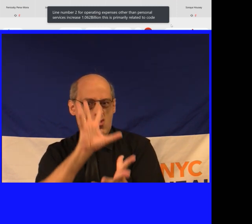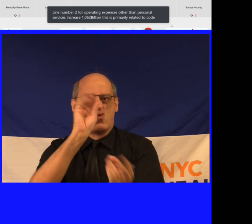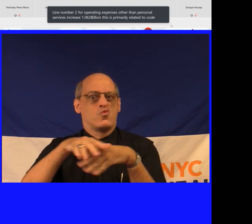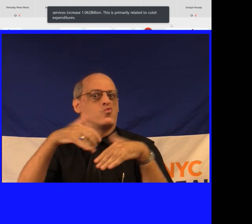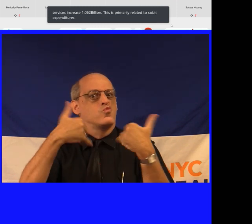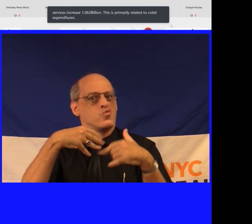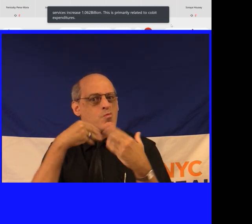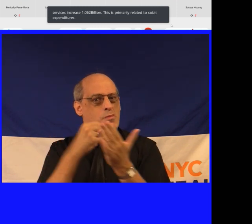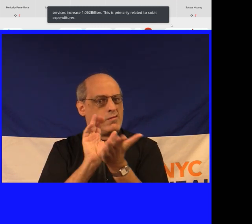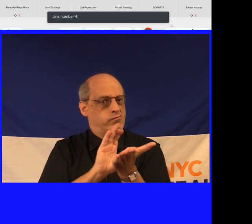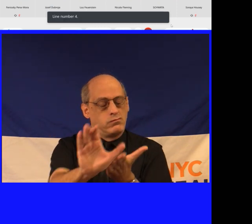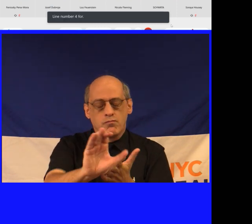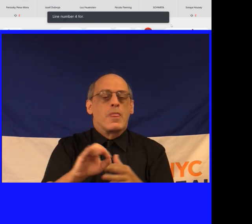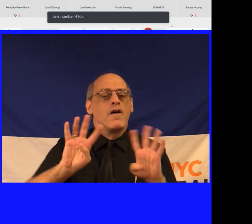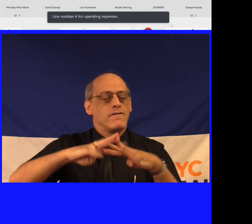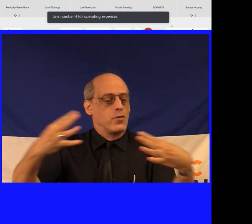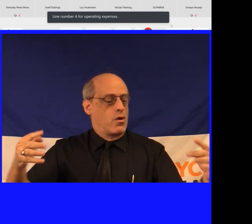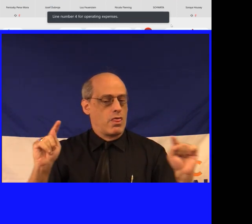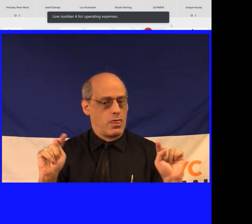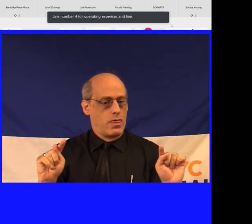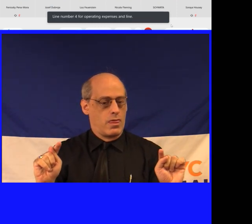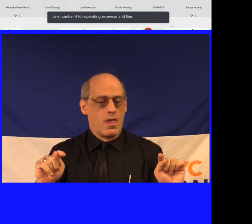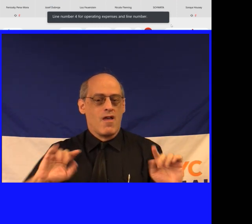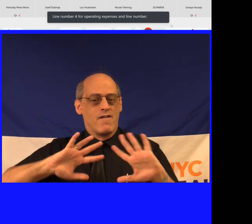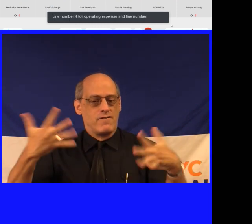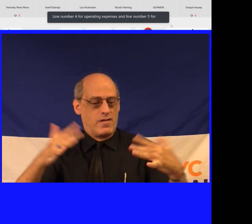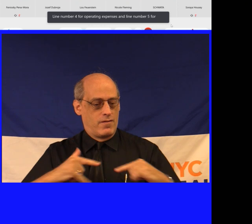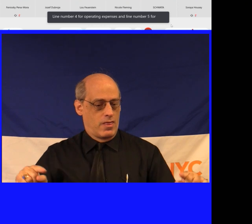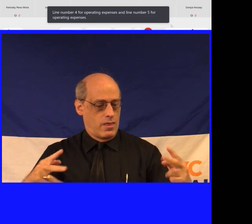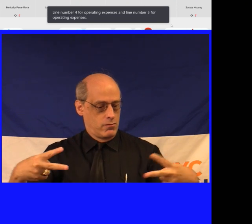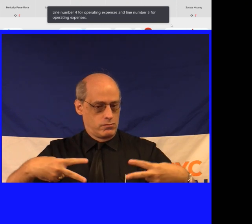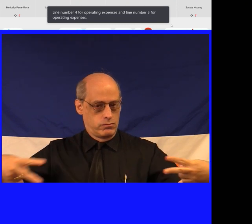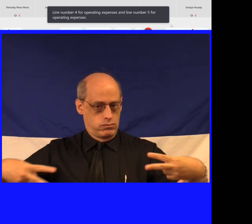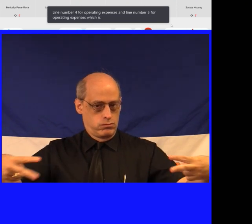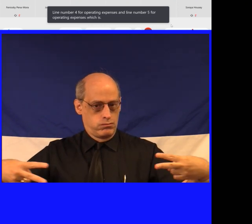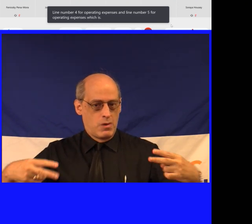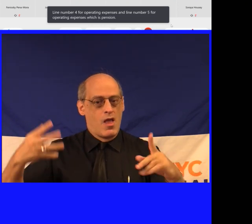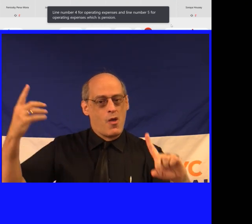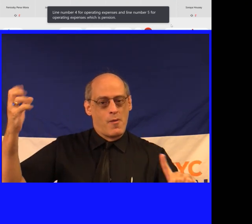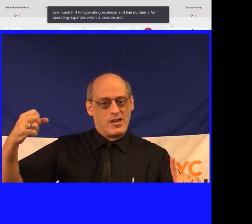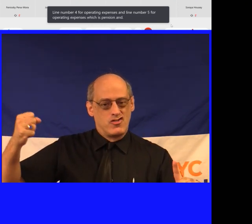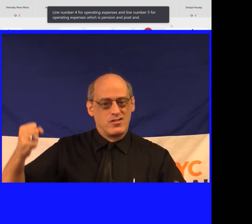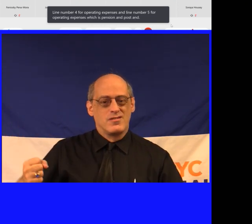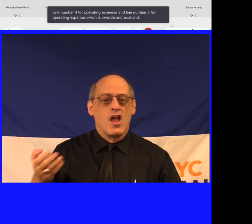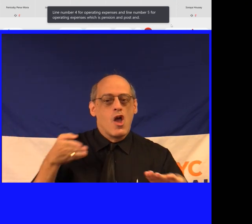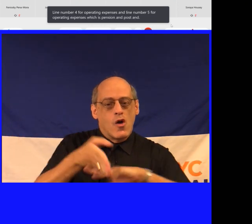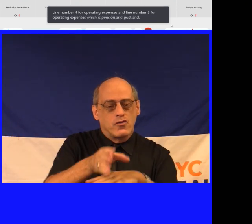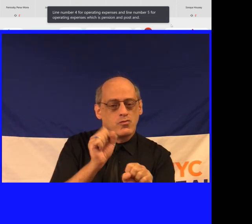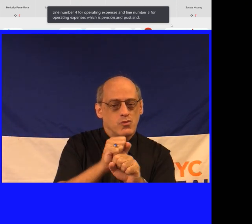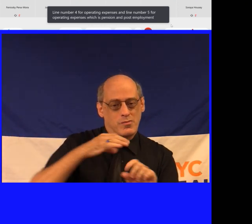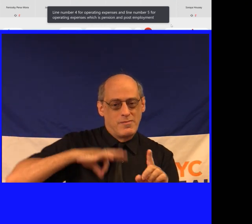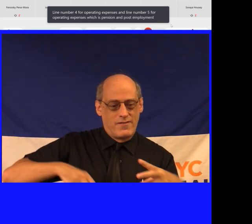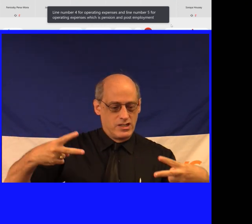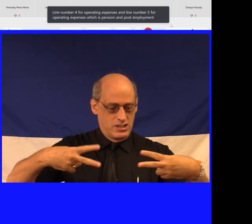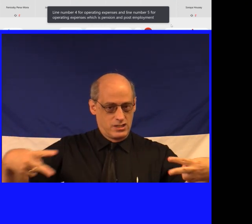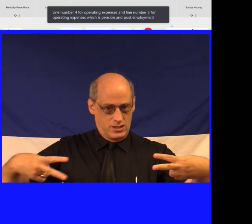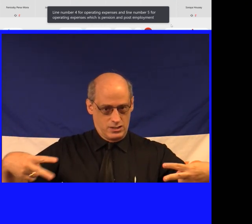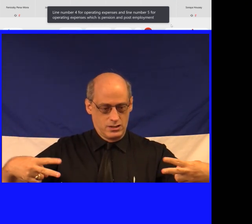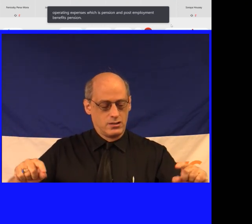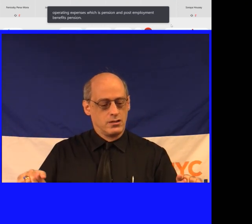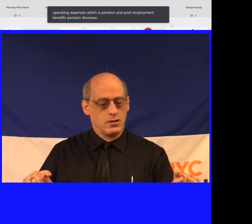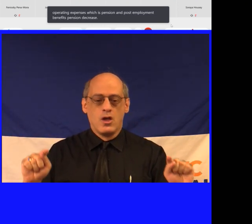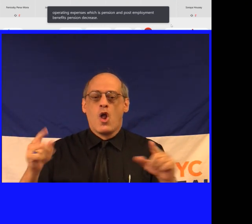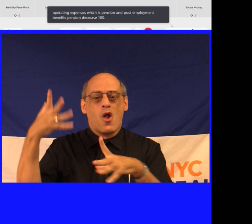Line number 4 for operating expenses and line number 5 for operating expenses, which is pension and post-employment benefits. Pension